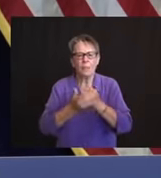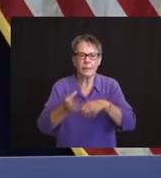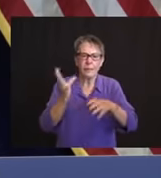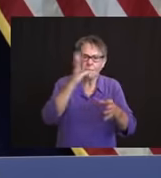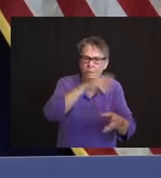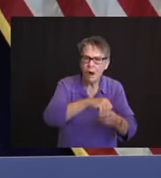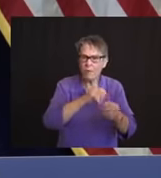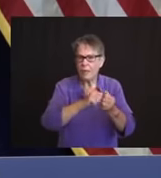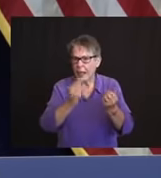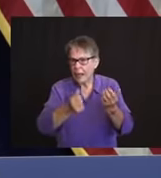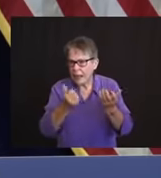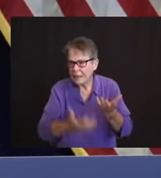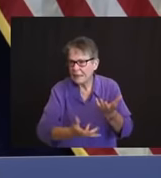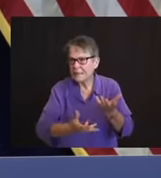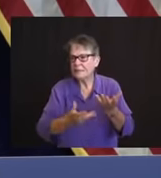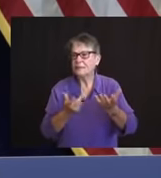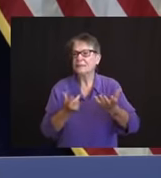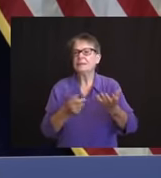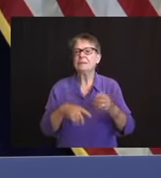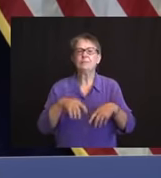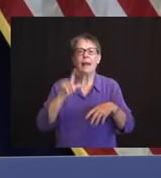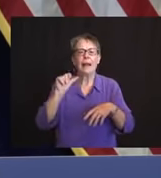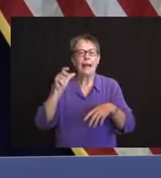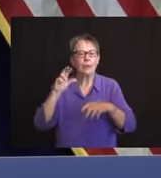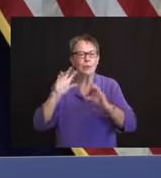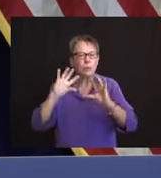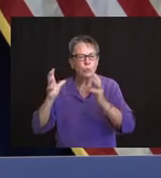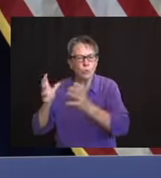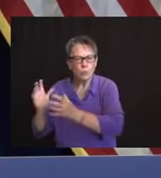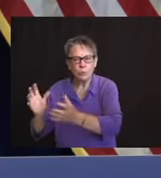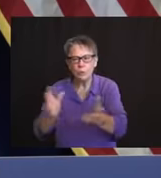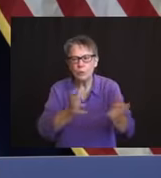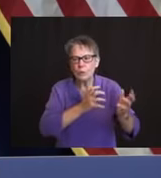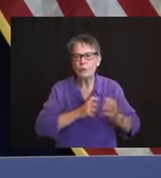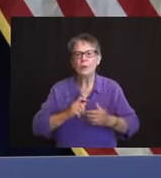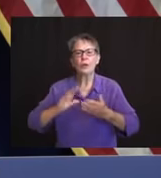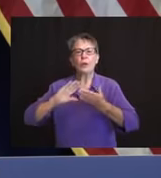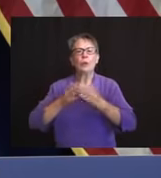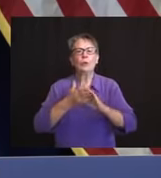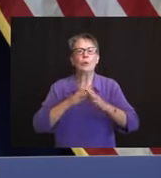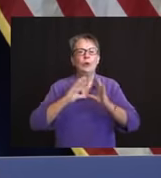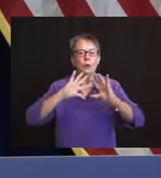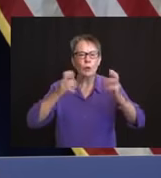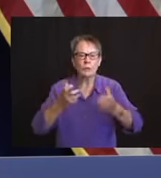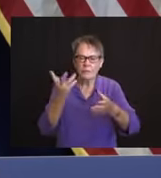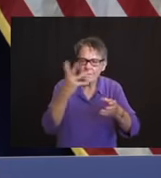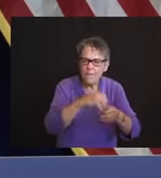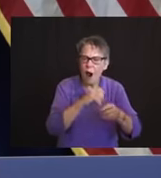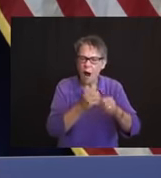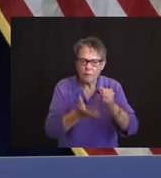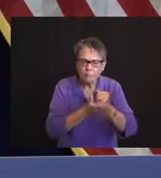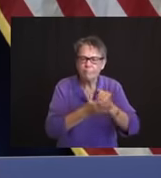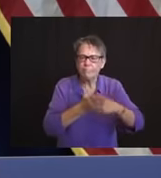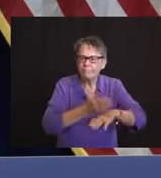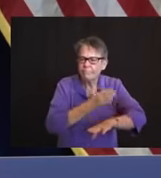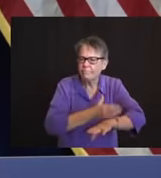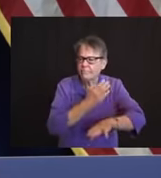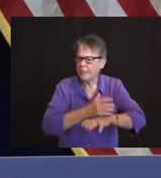organizations, and community groups. And in those early days, Governor Murphy was able to